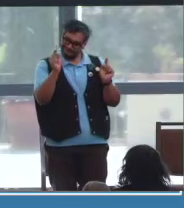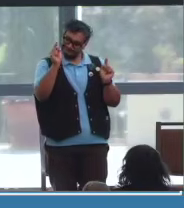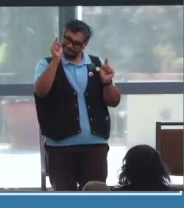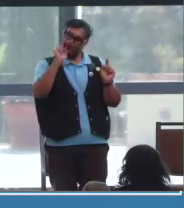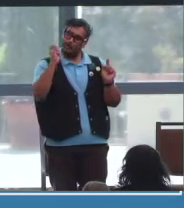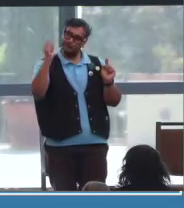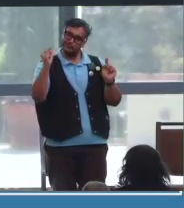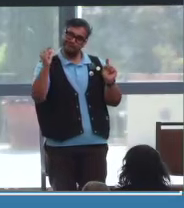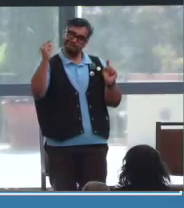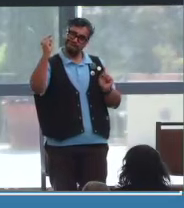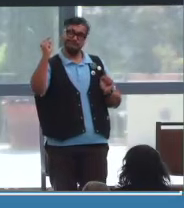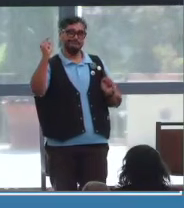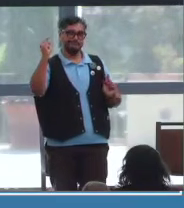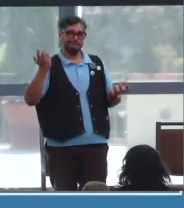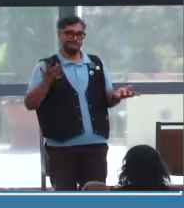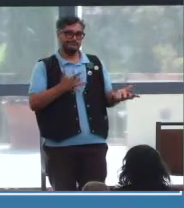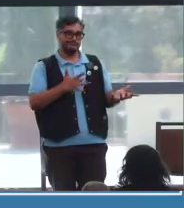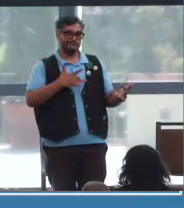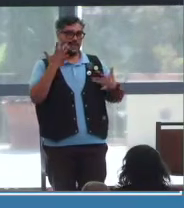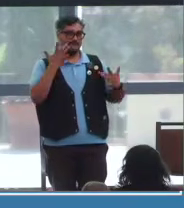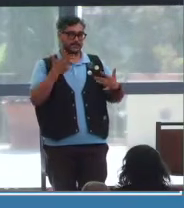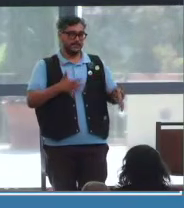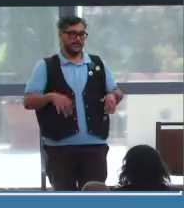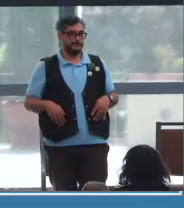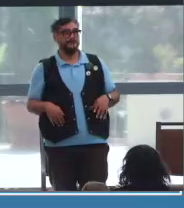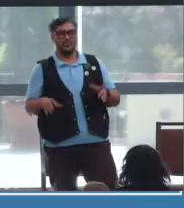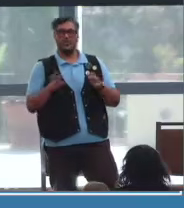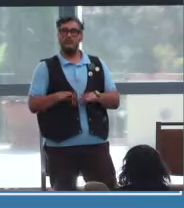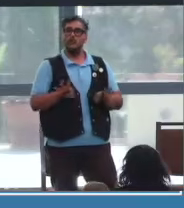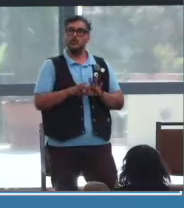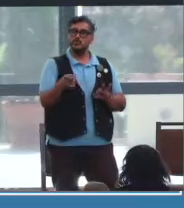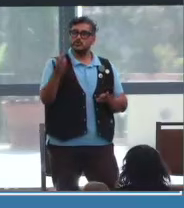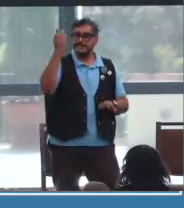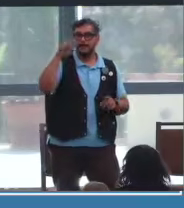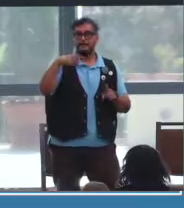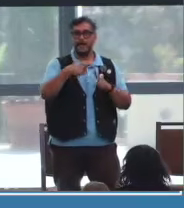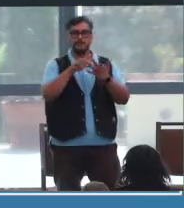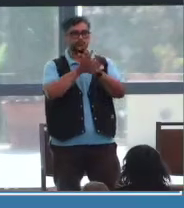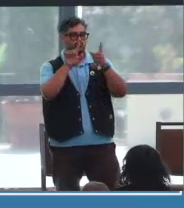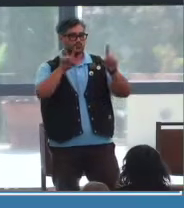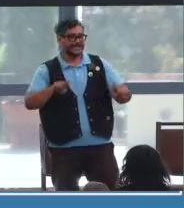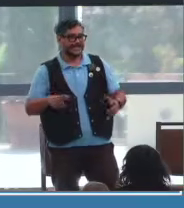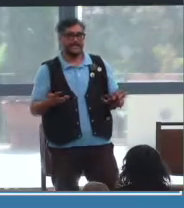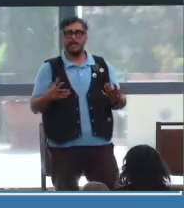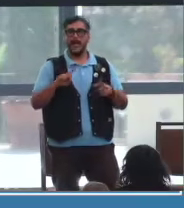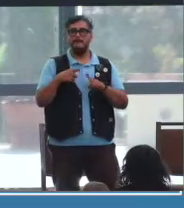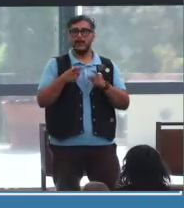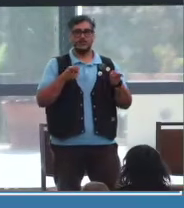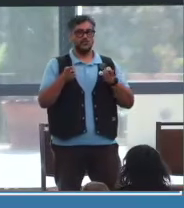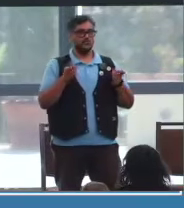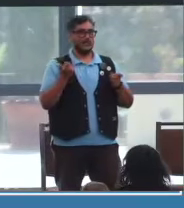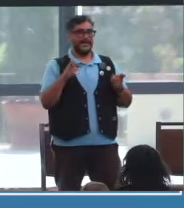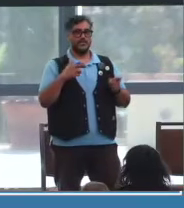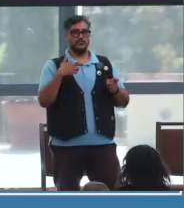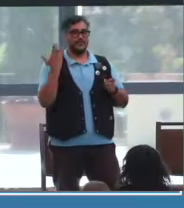of these cardiovascular events. So again, important to think about screening for this, important to think about controlling any